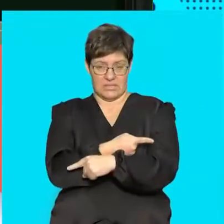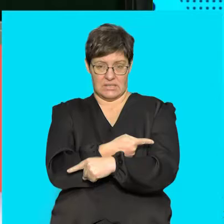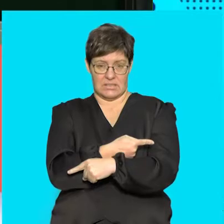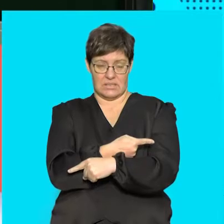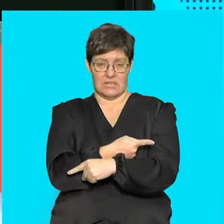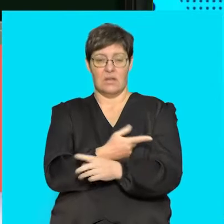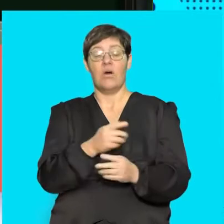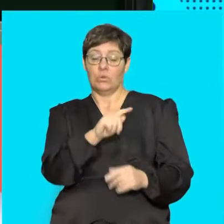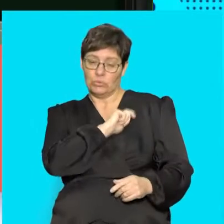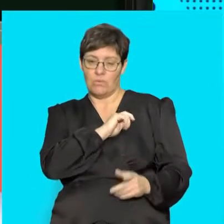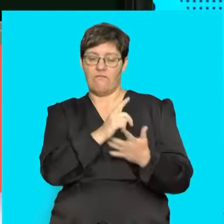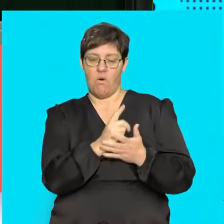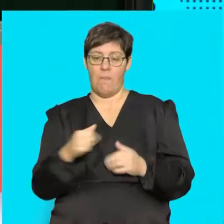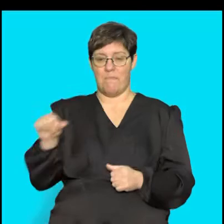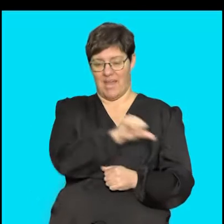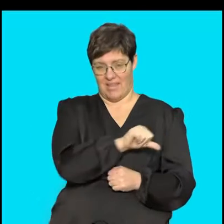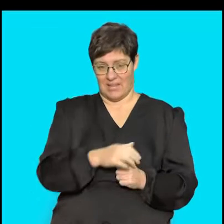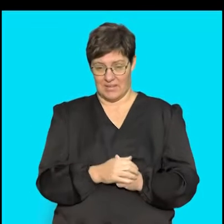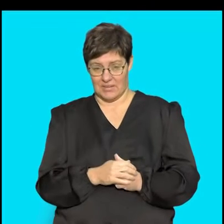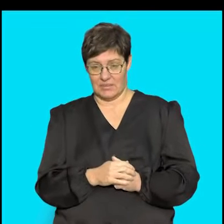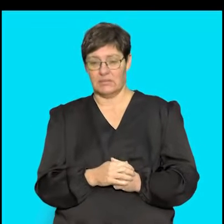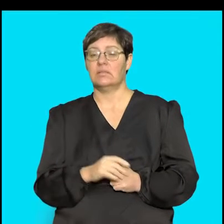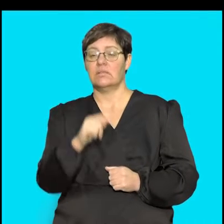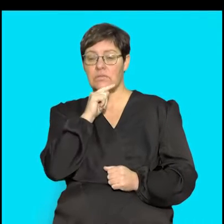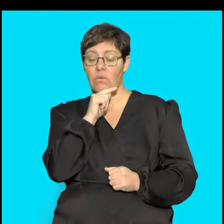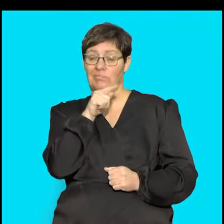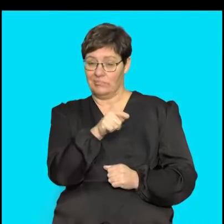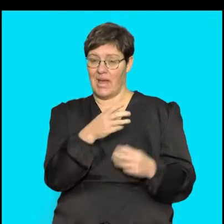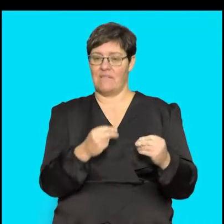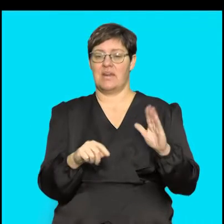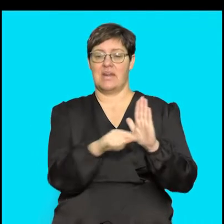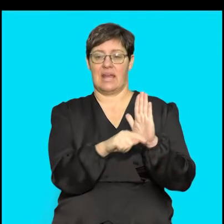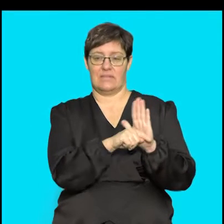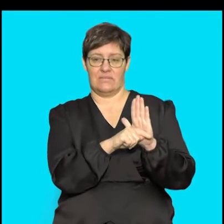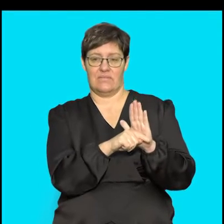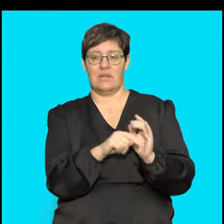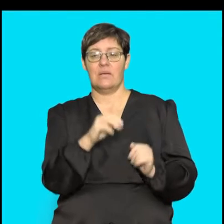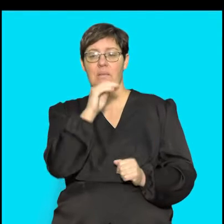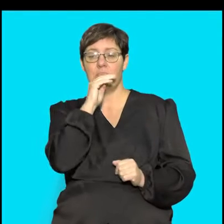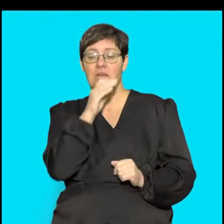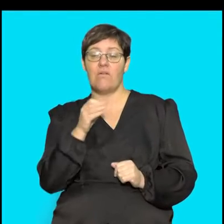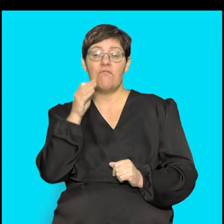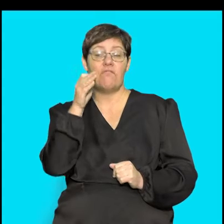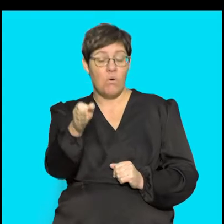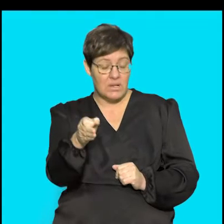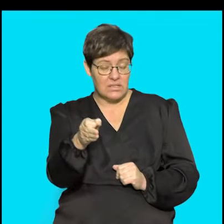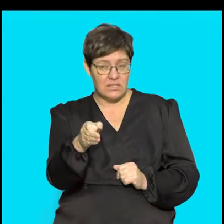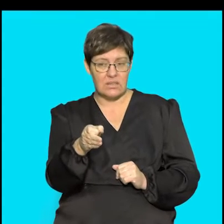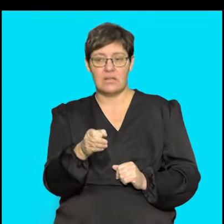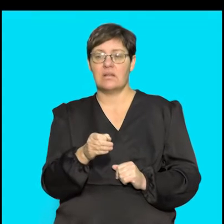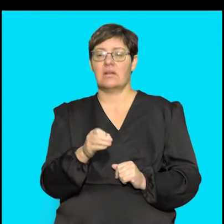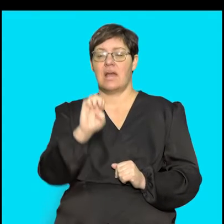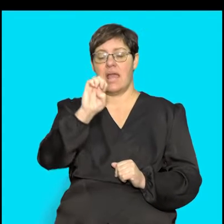the reverse reaction. In this case, we have the enthalpy to be negative, meaning that my forward reaction is